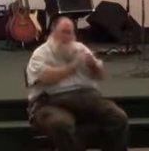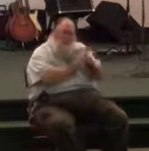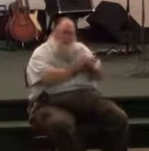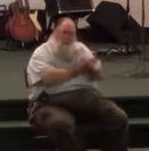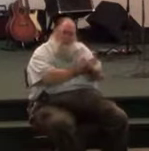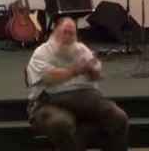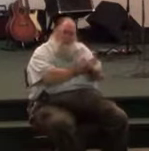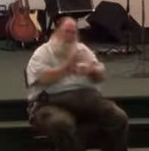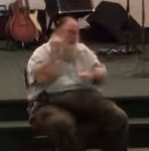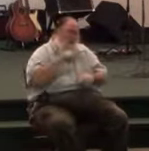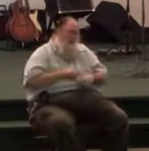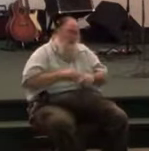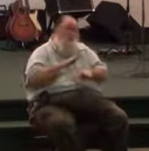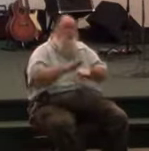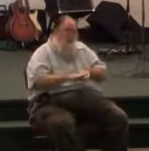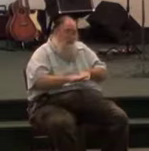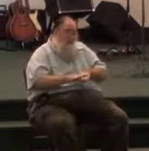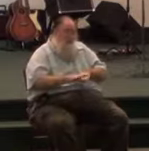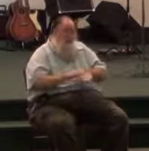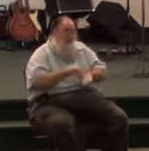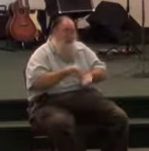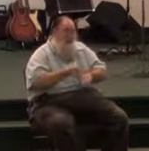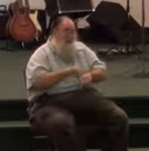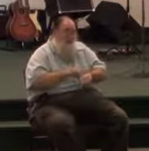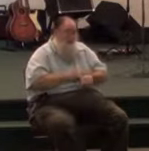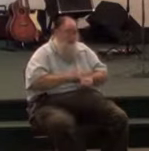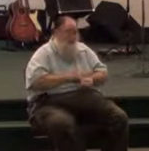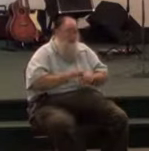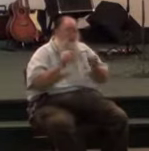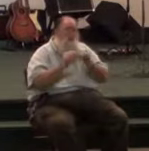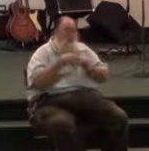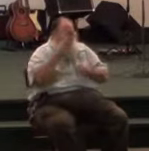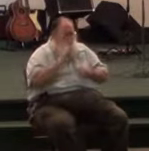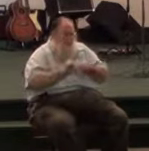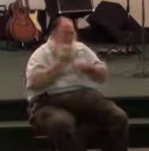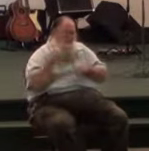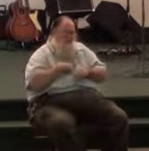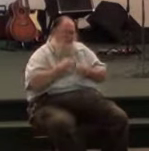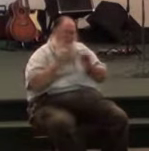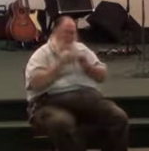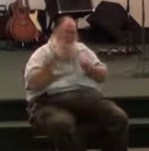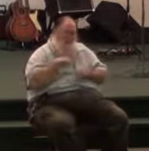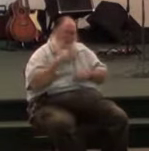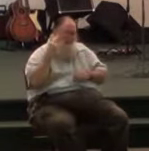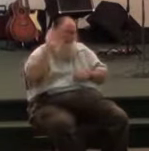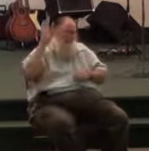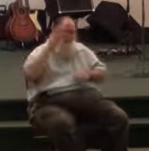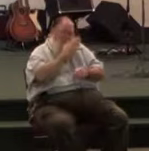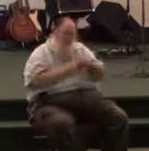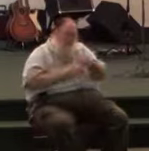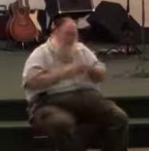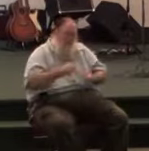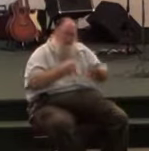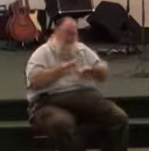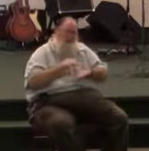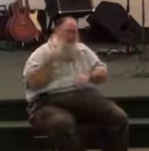we take one step at a time, the more God uses us, the more we see his hand and strength on us, and